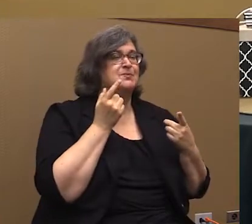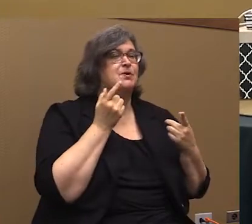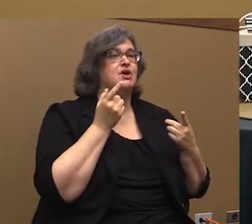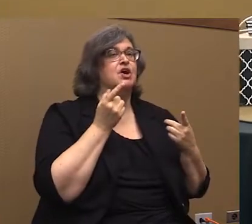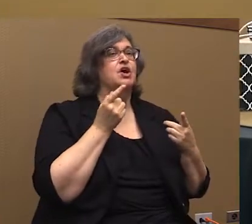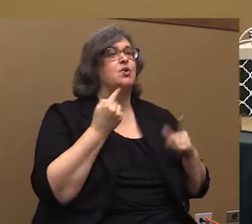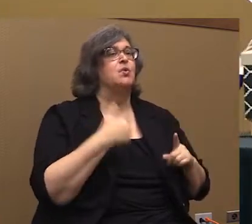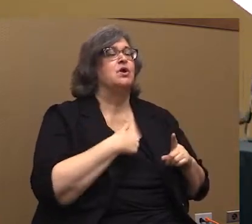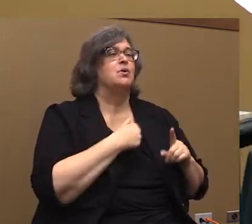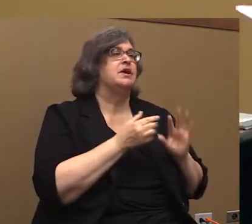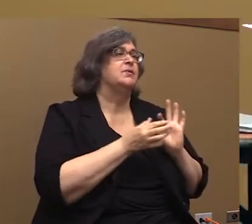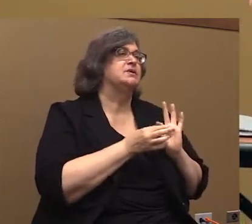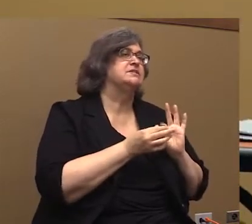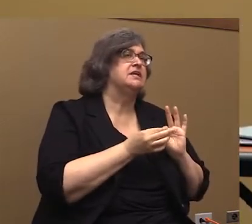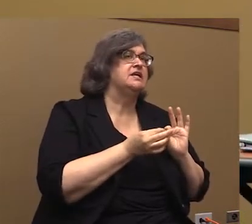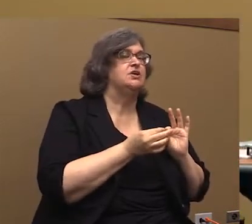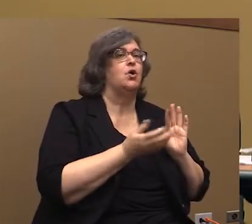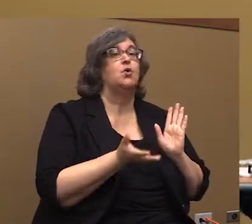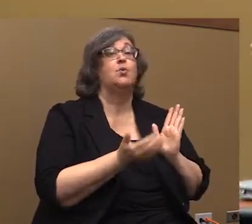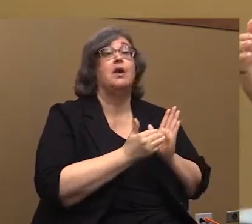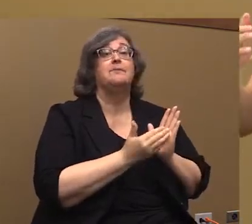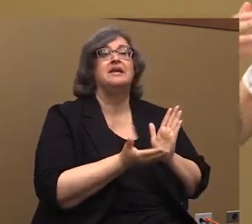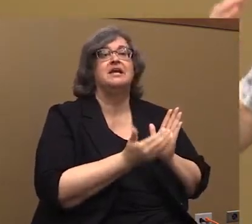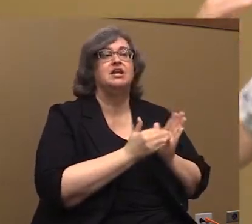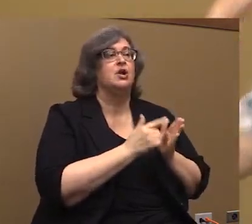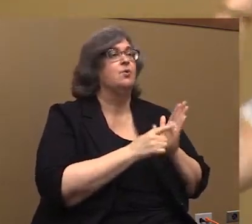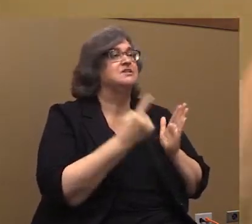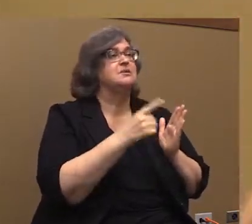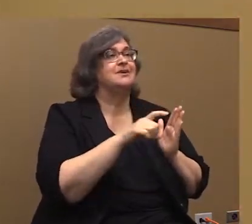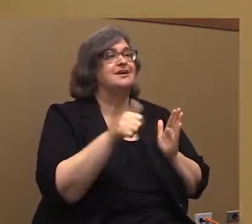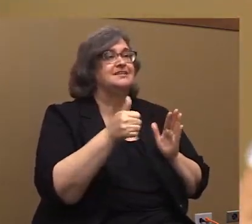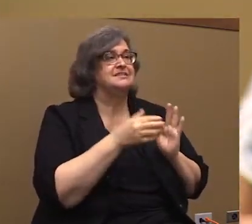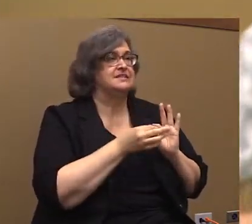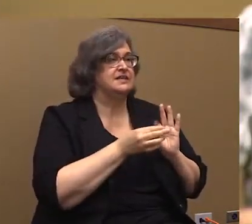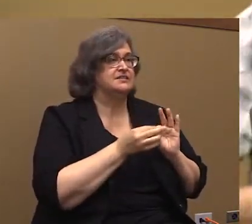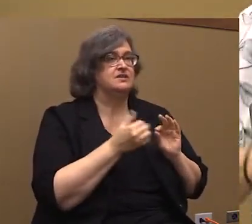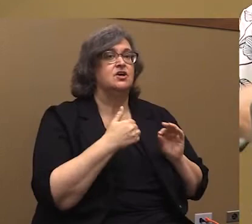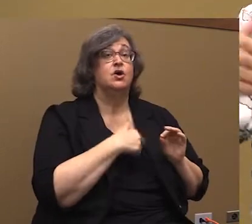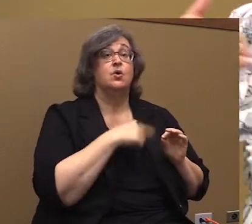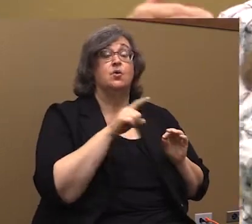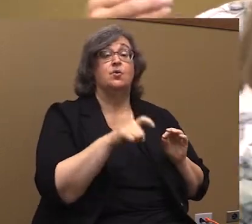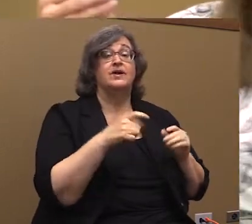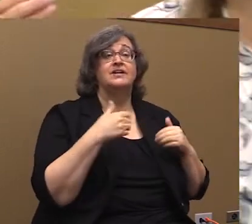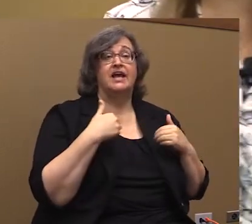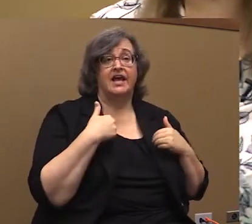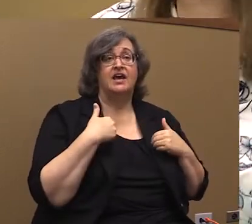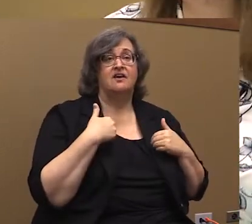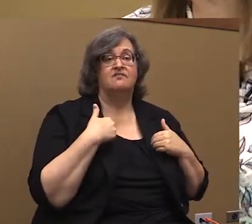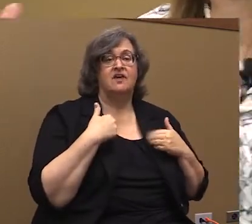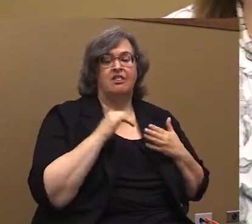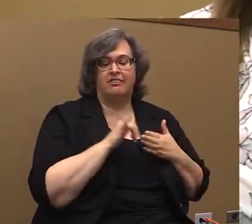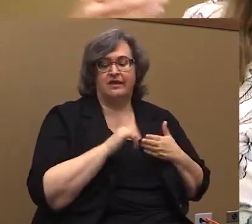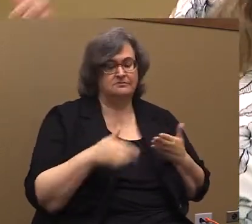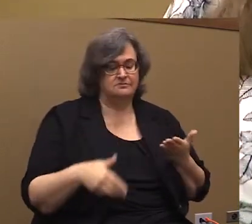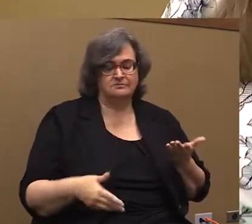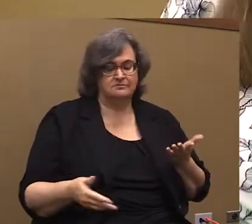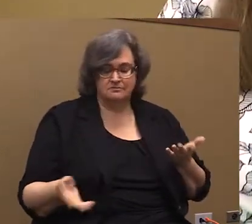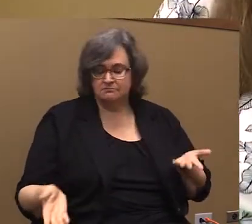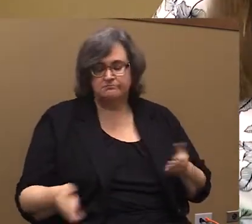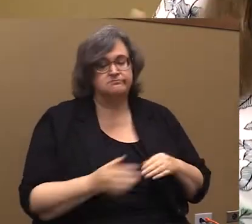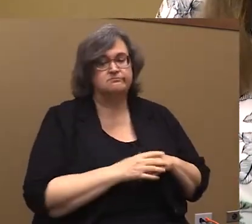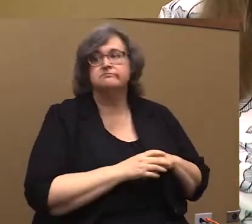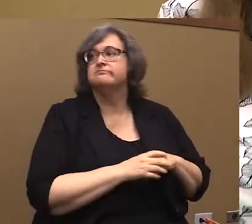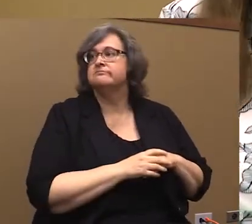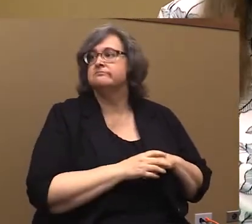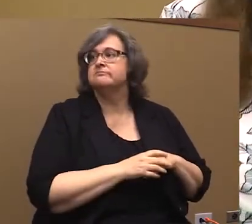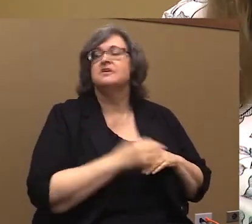Some extra things, but it's maybe some things that we don't think about when we're saying what or